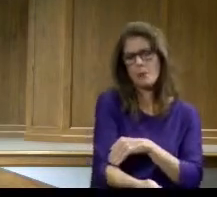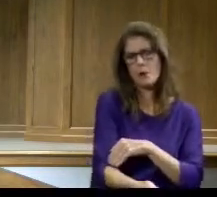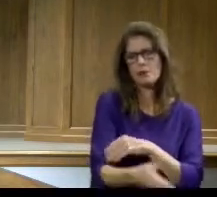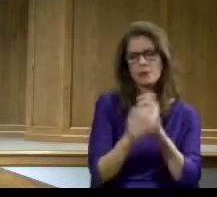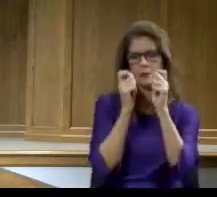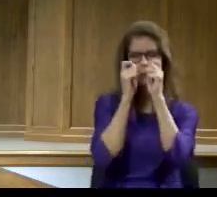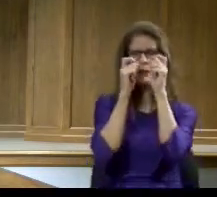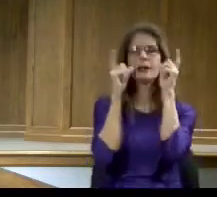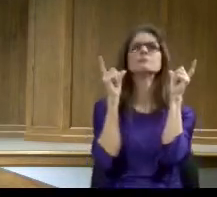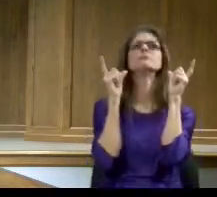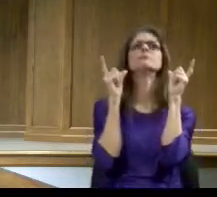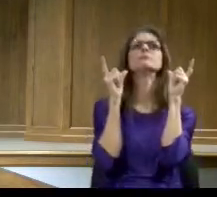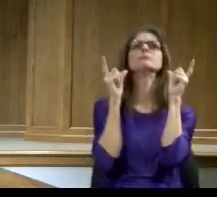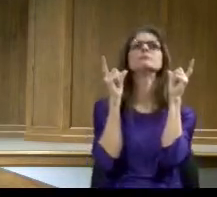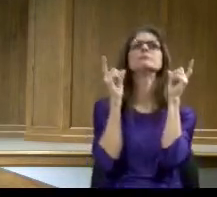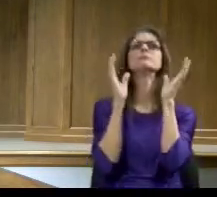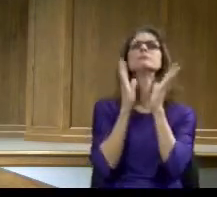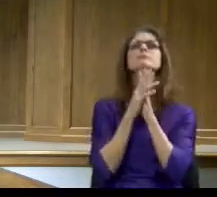your eyes?